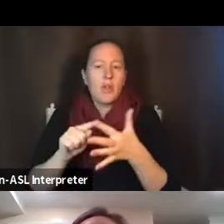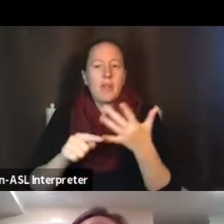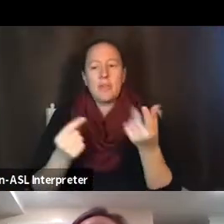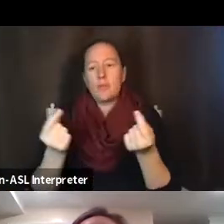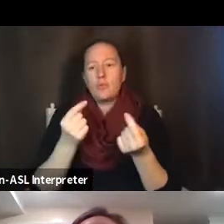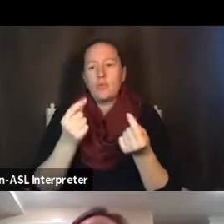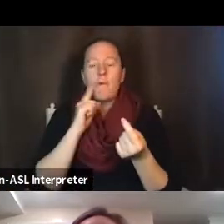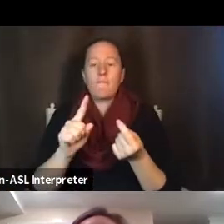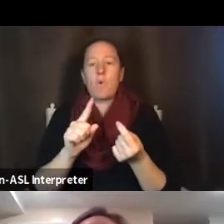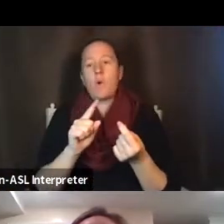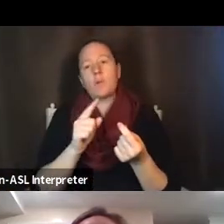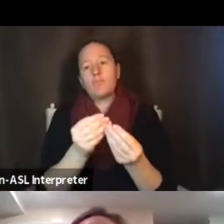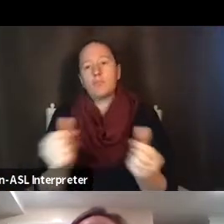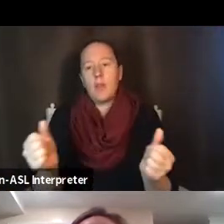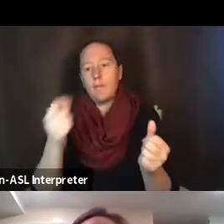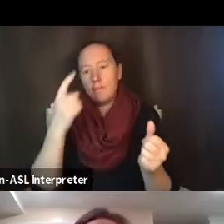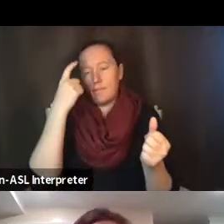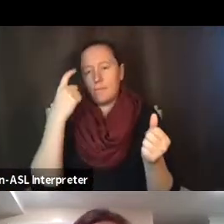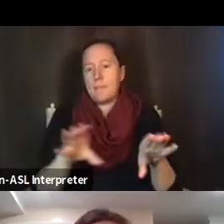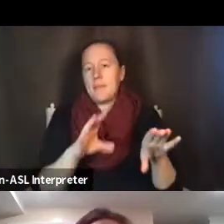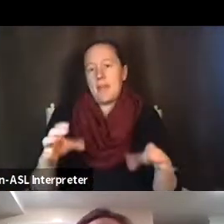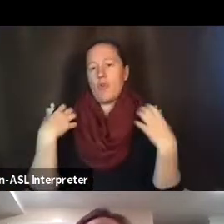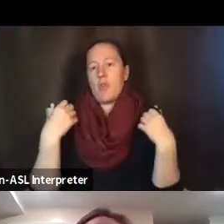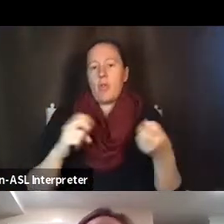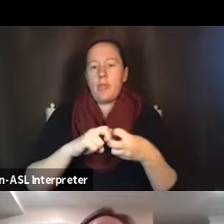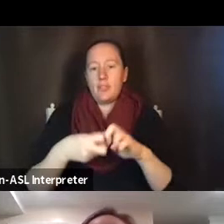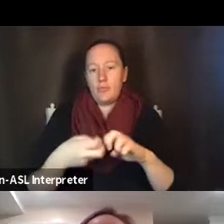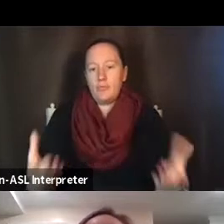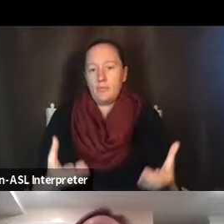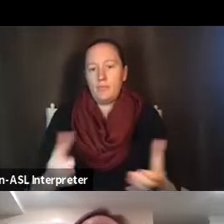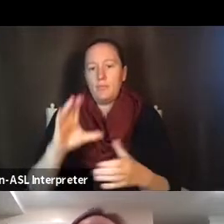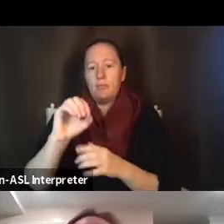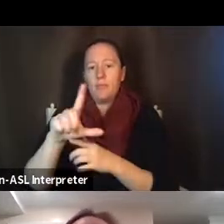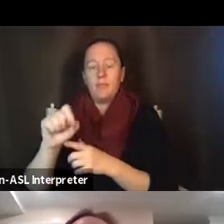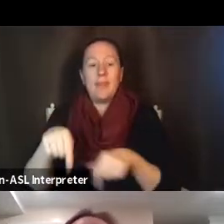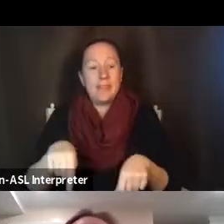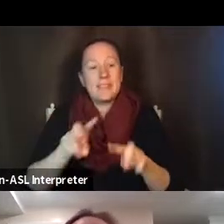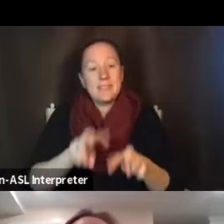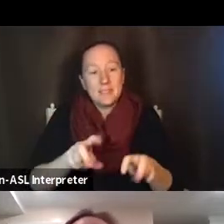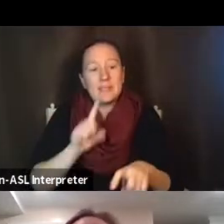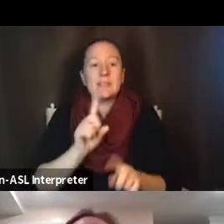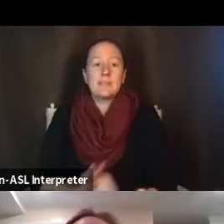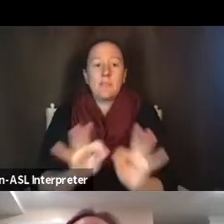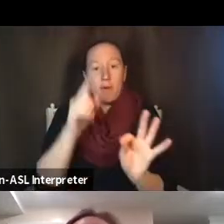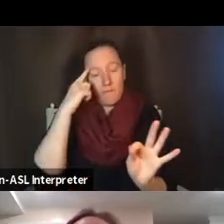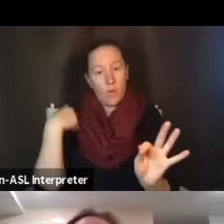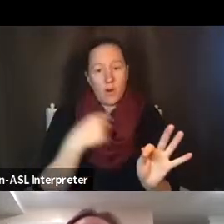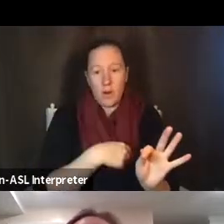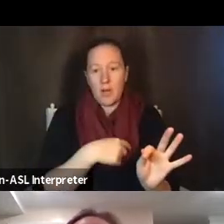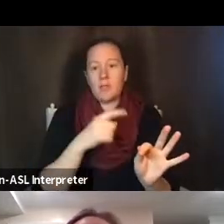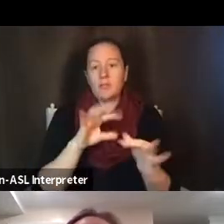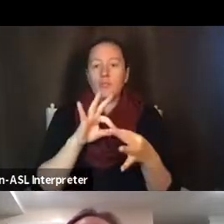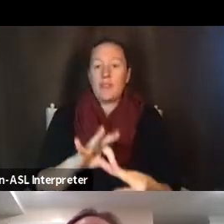mostly the task force blueprint. This assessment is critical for us as we move forward from the blueprint. The